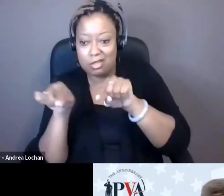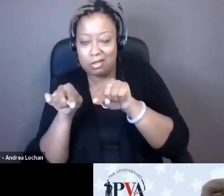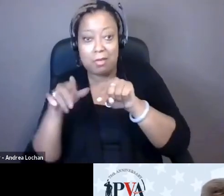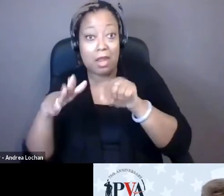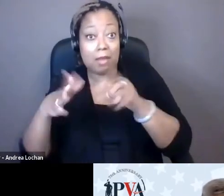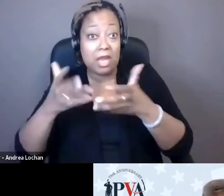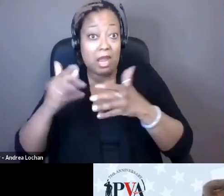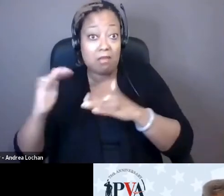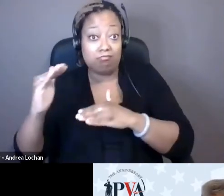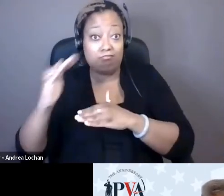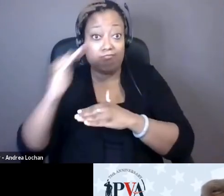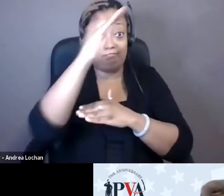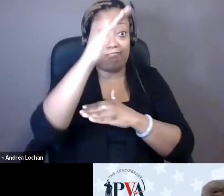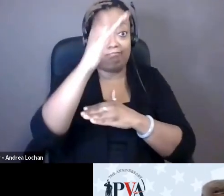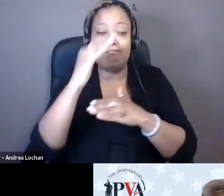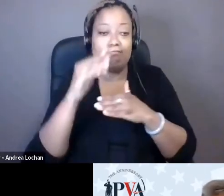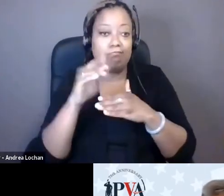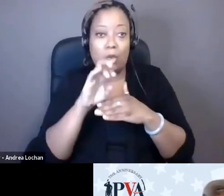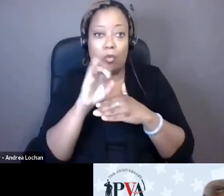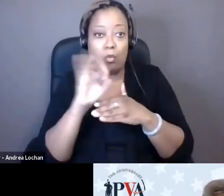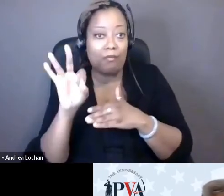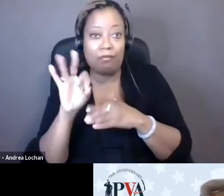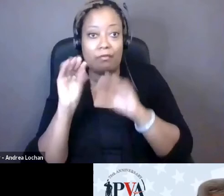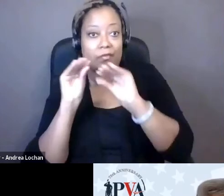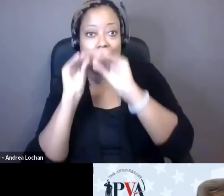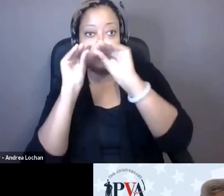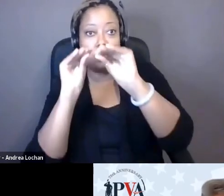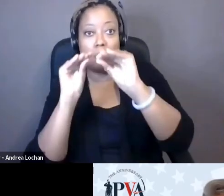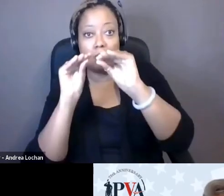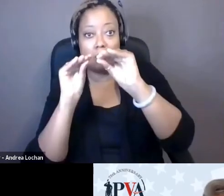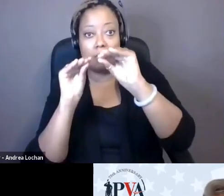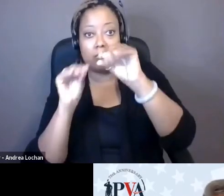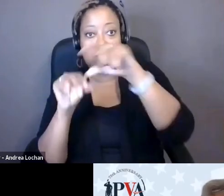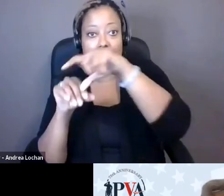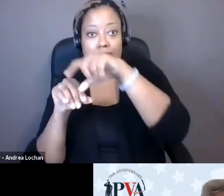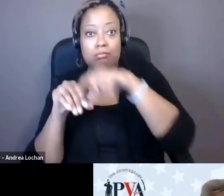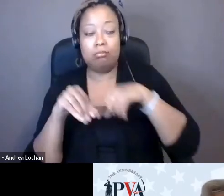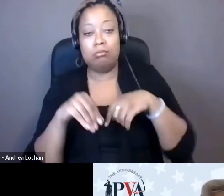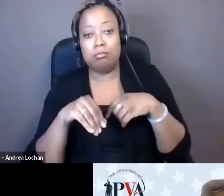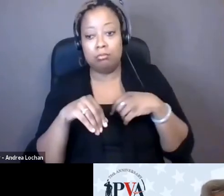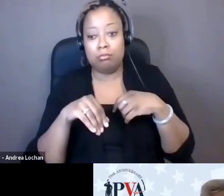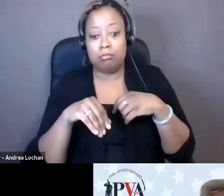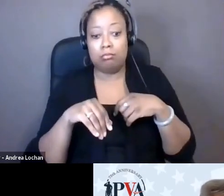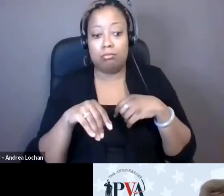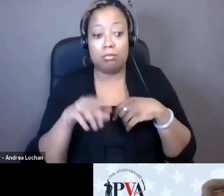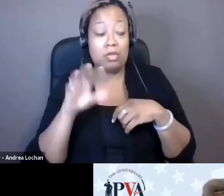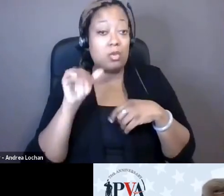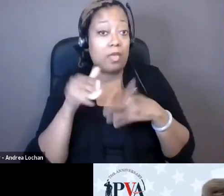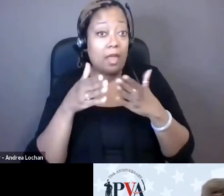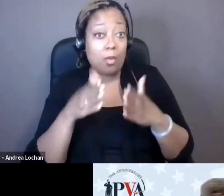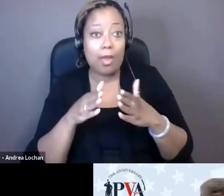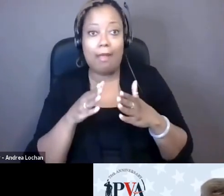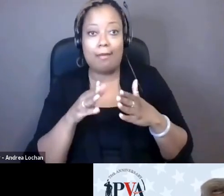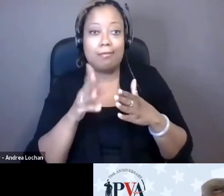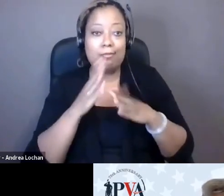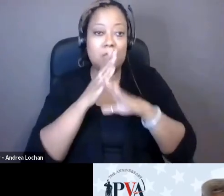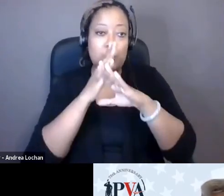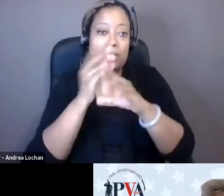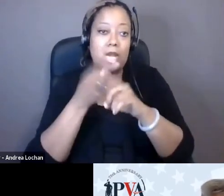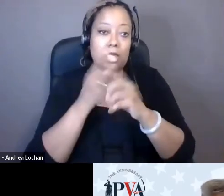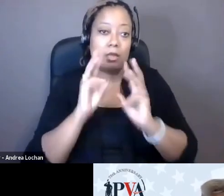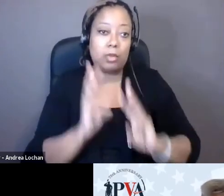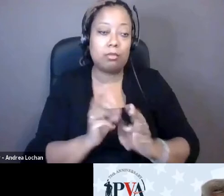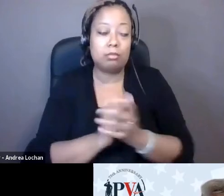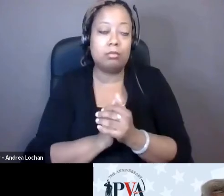the house level that you install the lift in the carport so that it's weather protected.